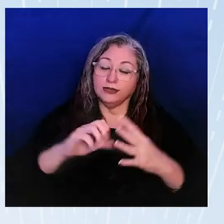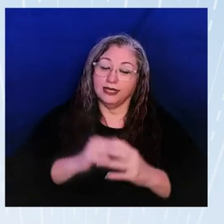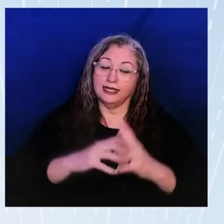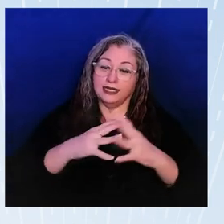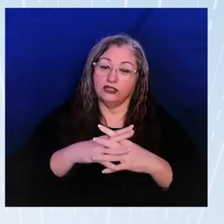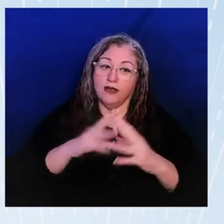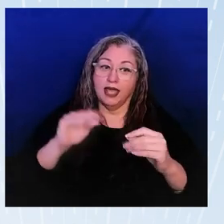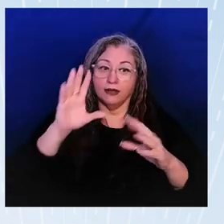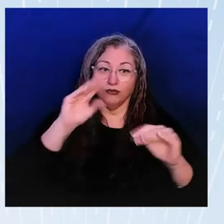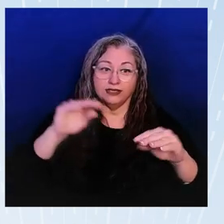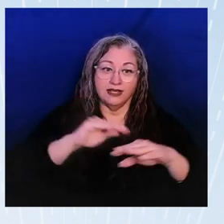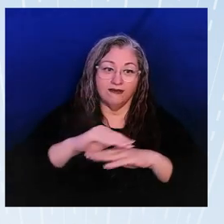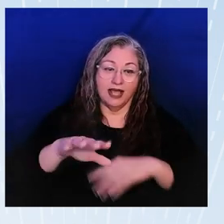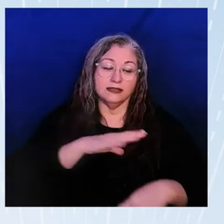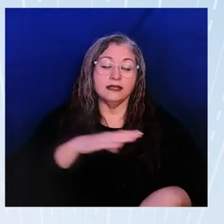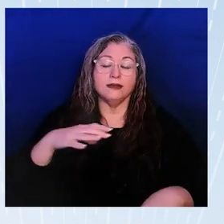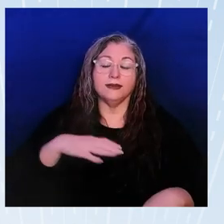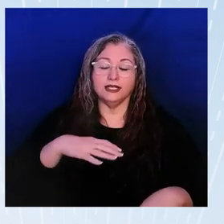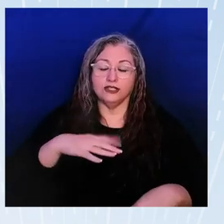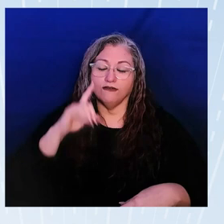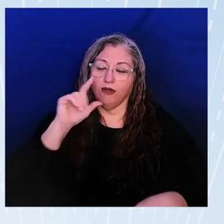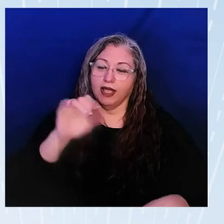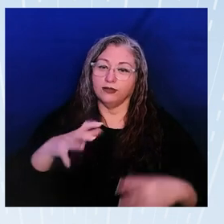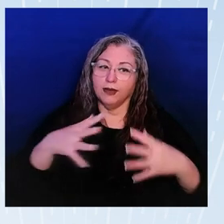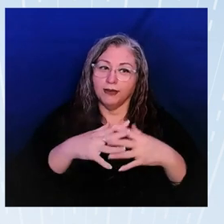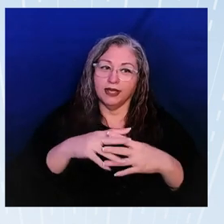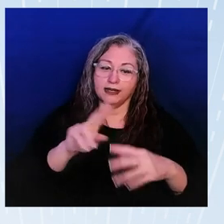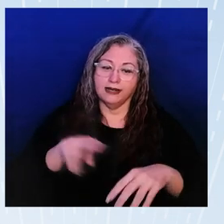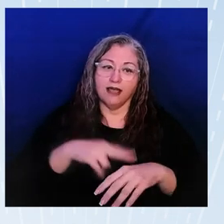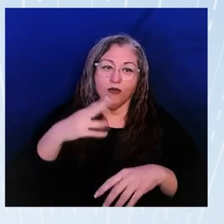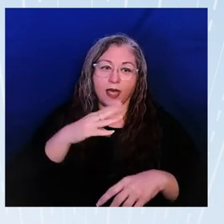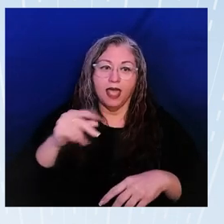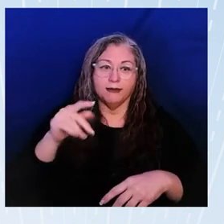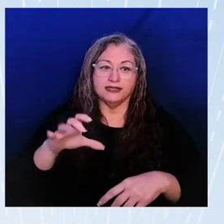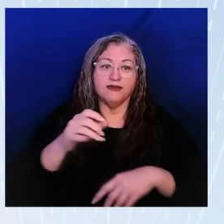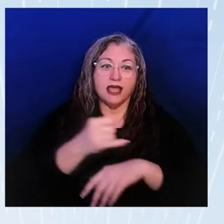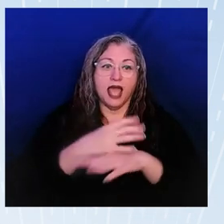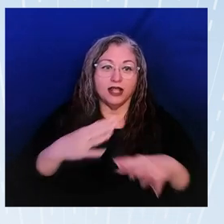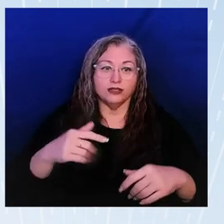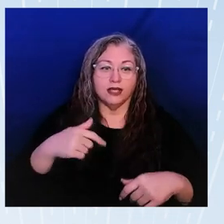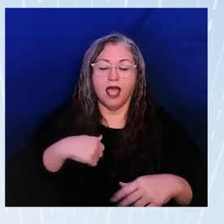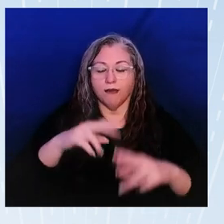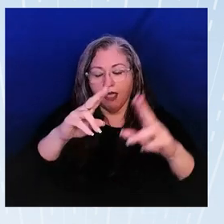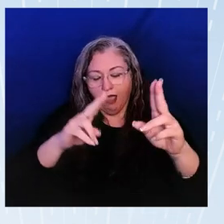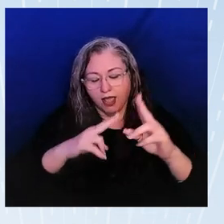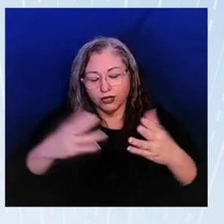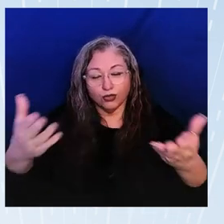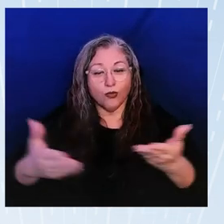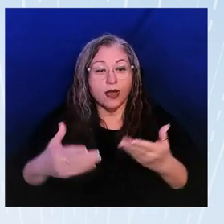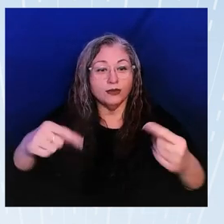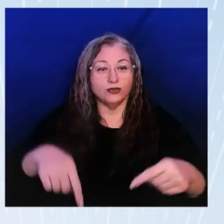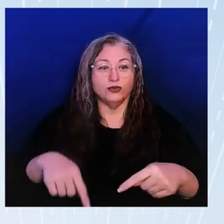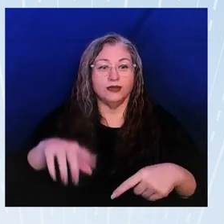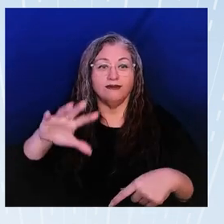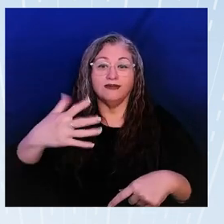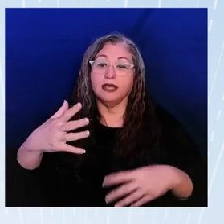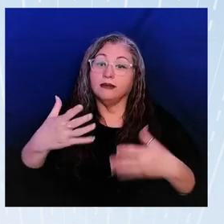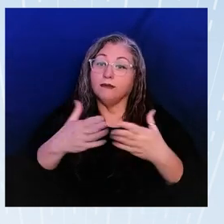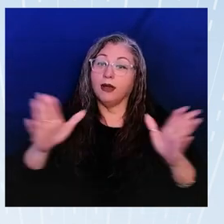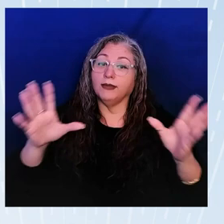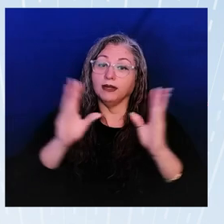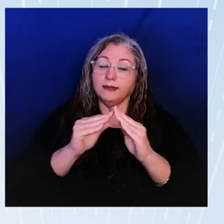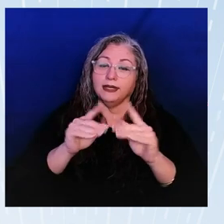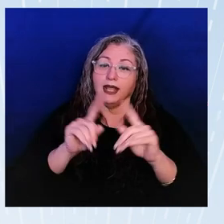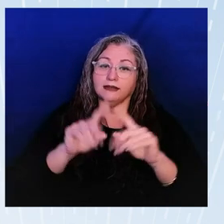President's Advisory Commission on Asian Americans, Native Hawaiians, and Pacific Islanders, it is my honor to welcome you to the fifth public meeting of the